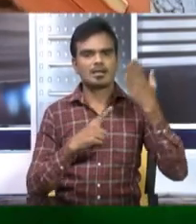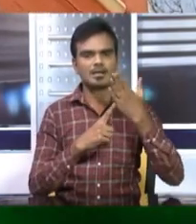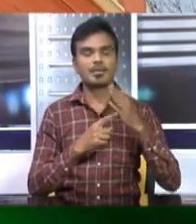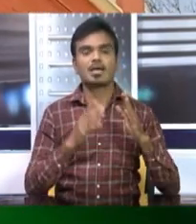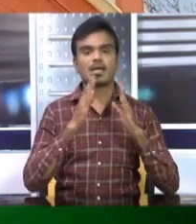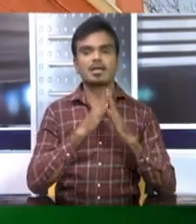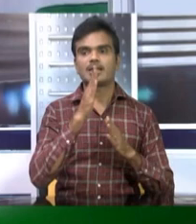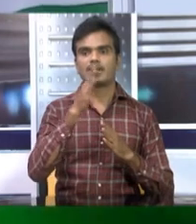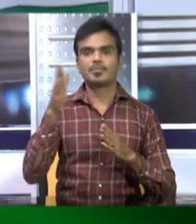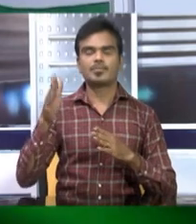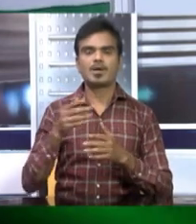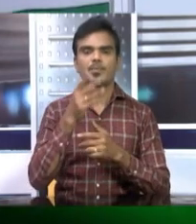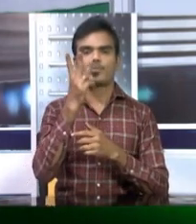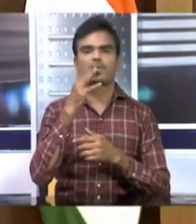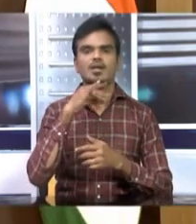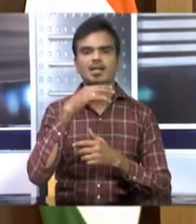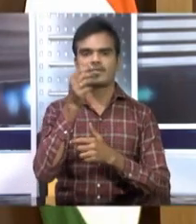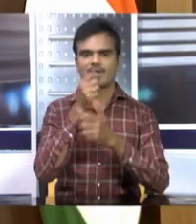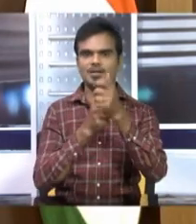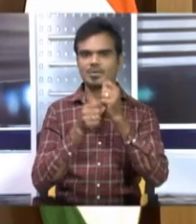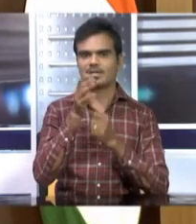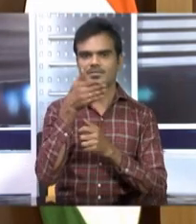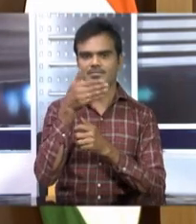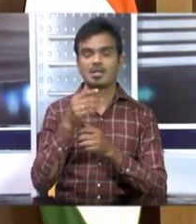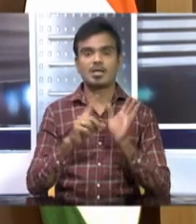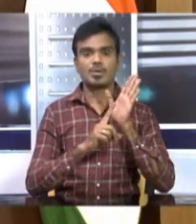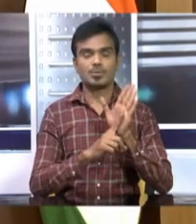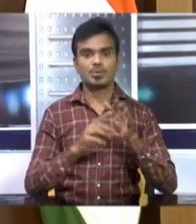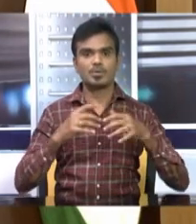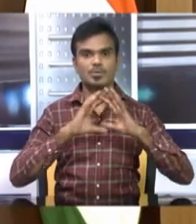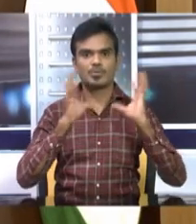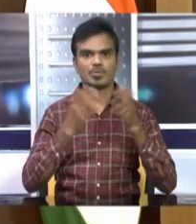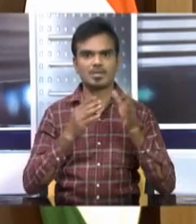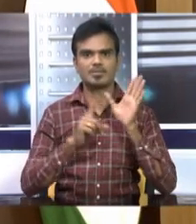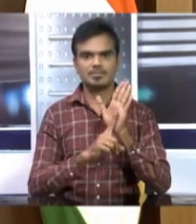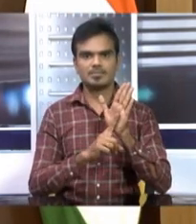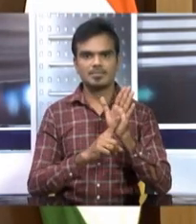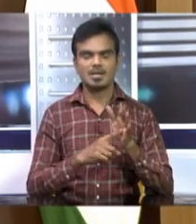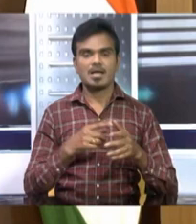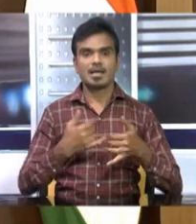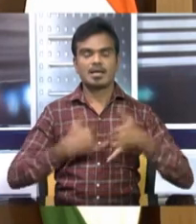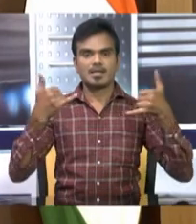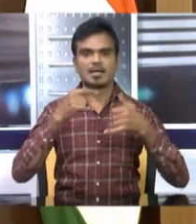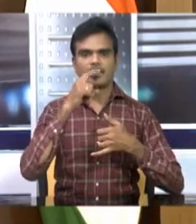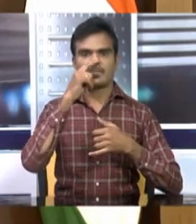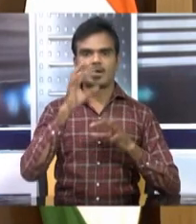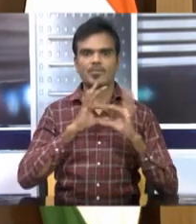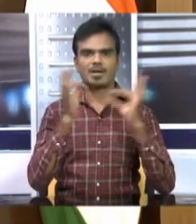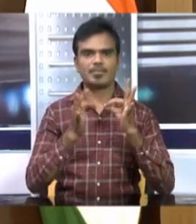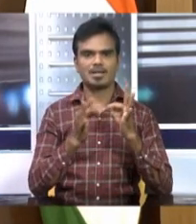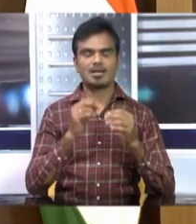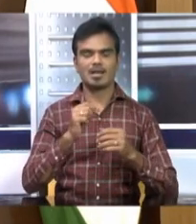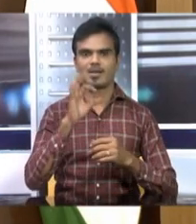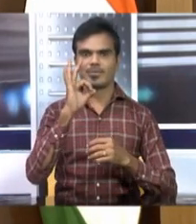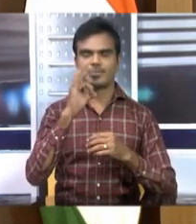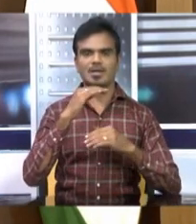Illam Thorum Muvarnakodi. This will show to the world that we, Indians, are a proud family, a grateful and